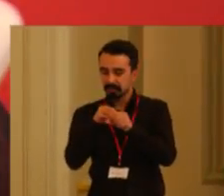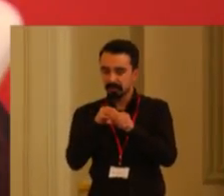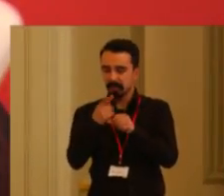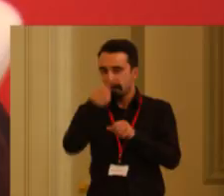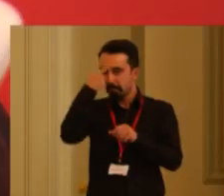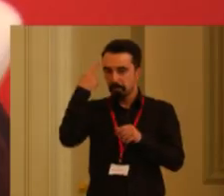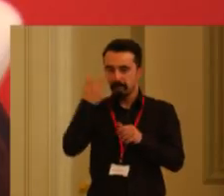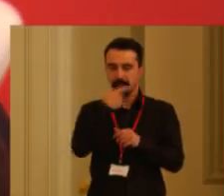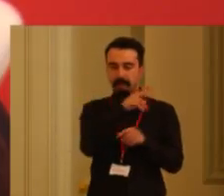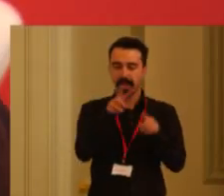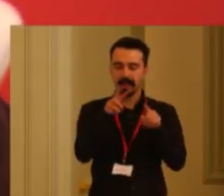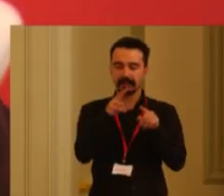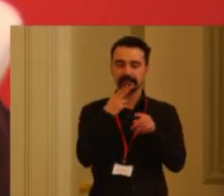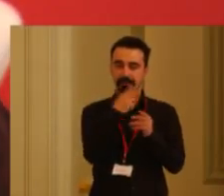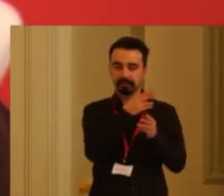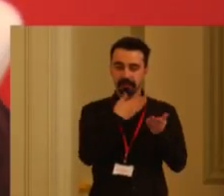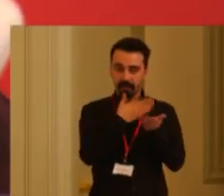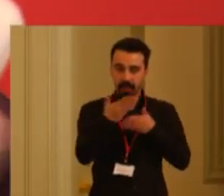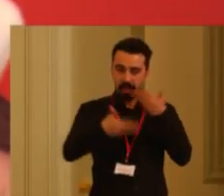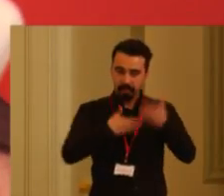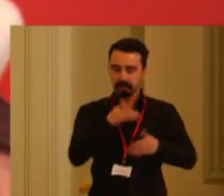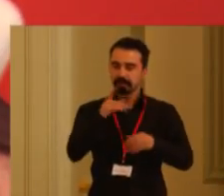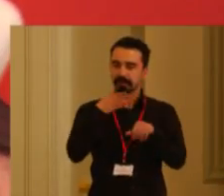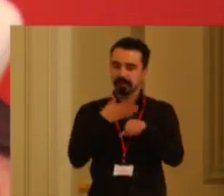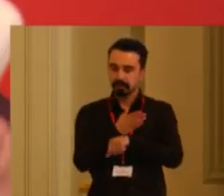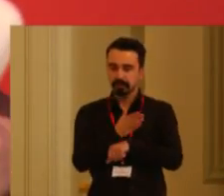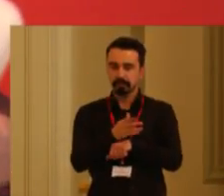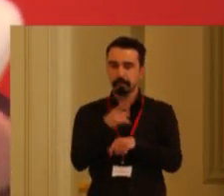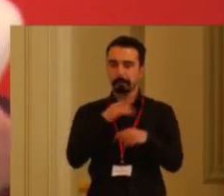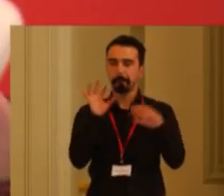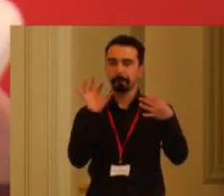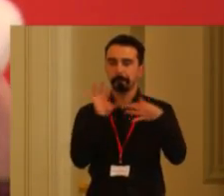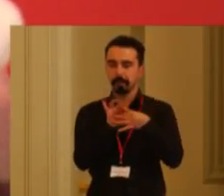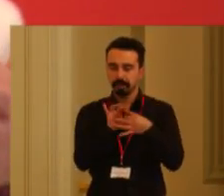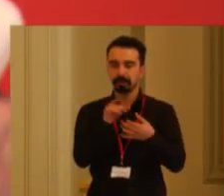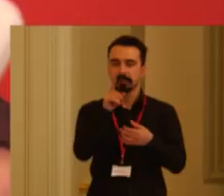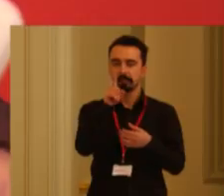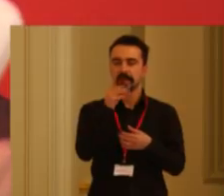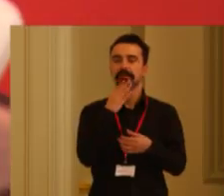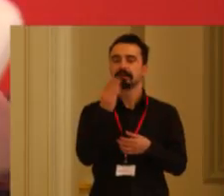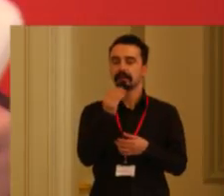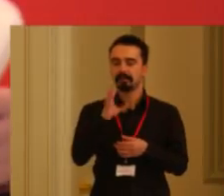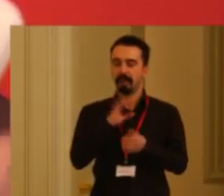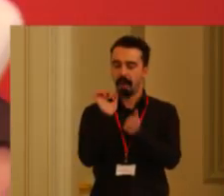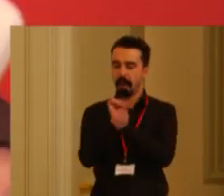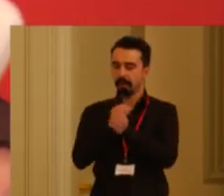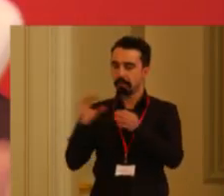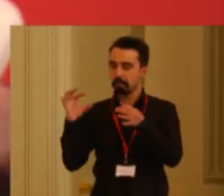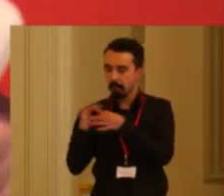a look at it, I will carry on where Hansen left from. Indeed, there seems to be